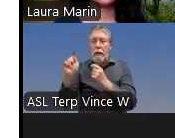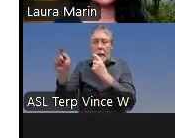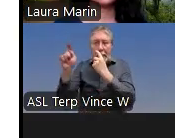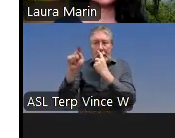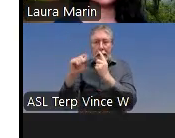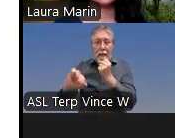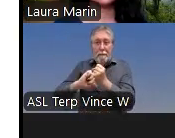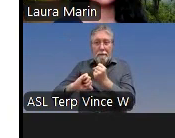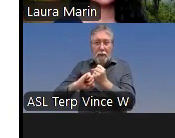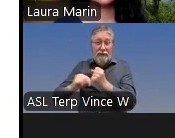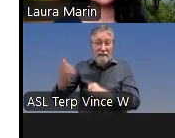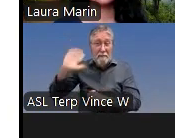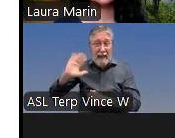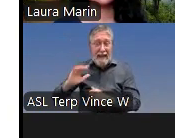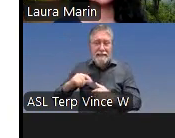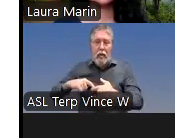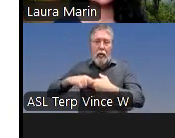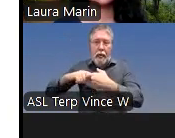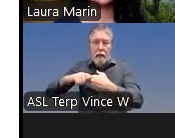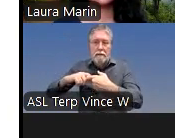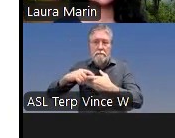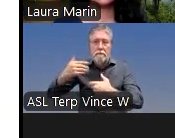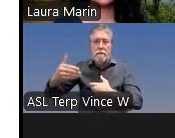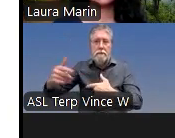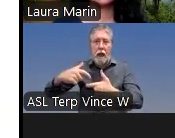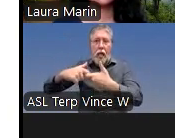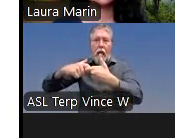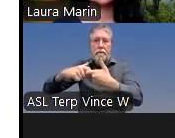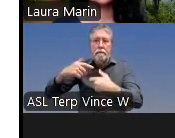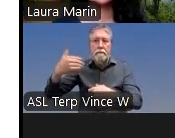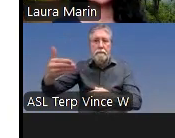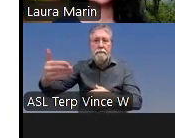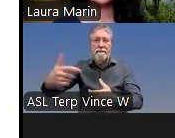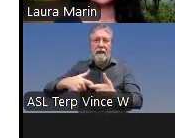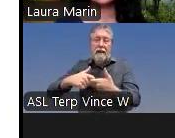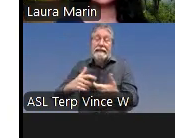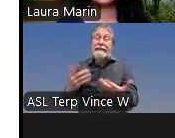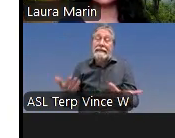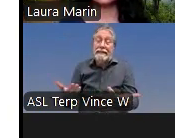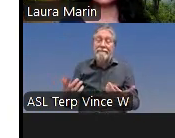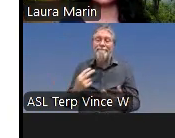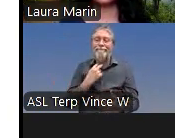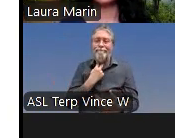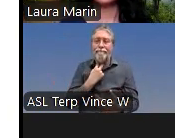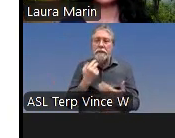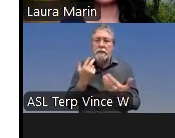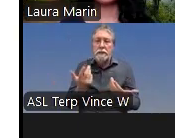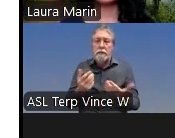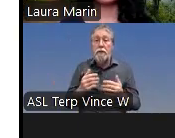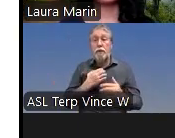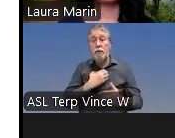in the past, data record is a little spotty at some sites, and that's hampered our ability to create those below